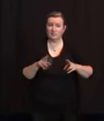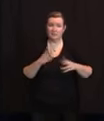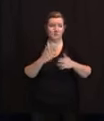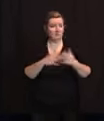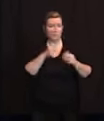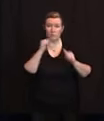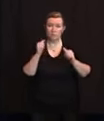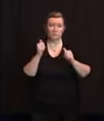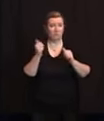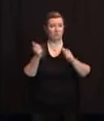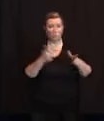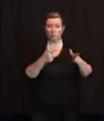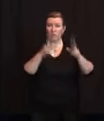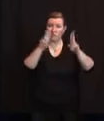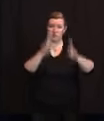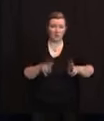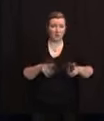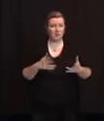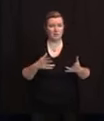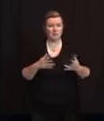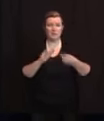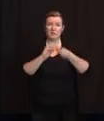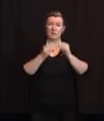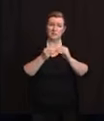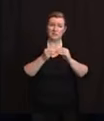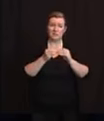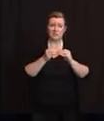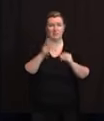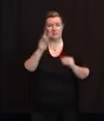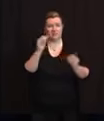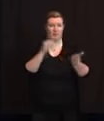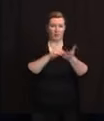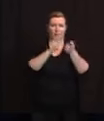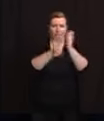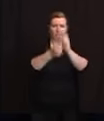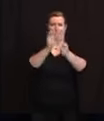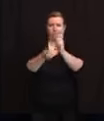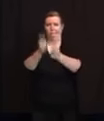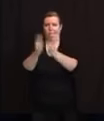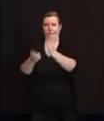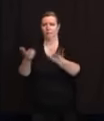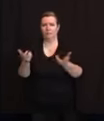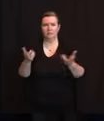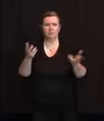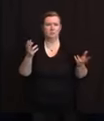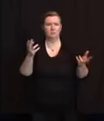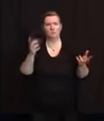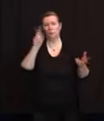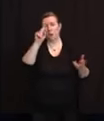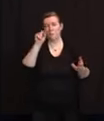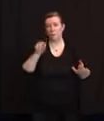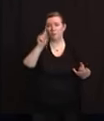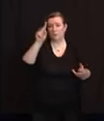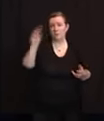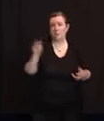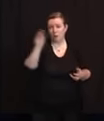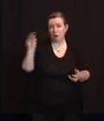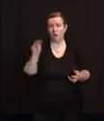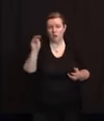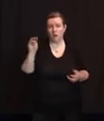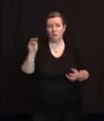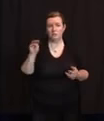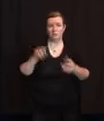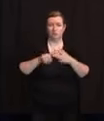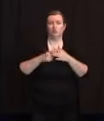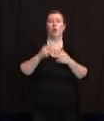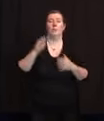months. So that number is a moving target. Like I said, there are 1.1 million claims total, initial claims since March 15th. Right